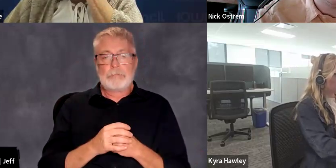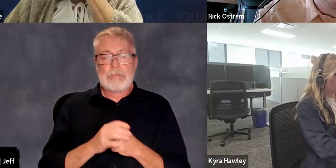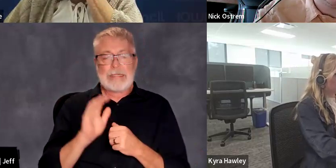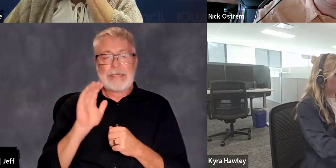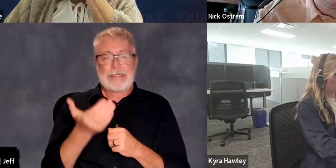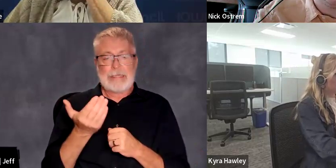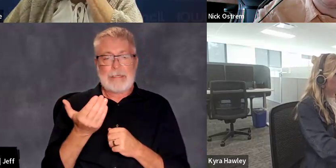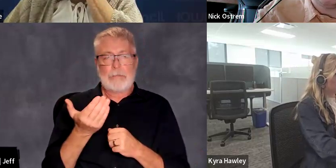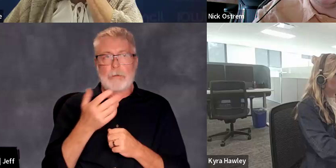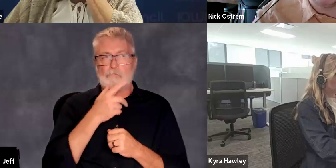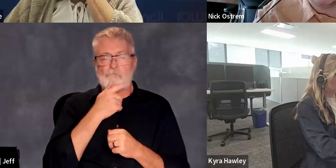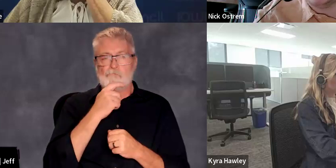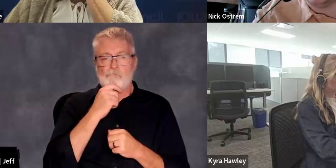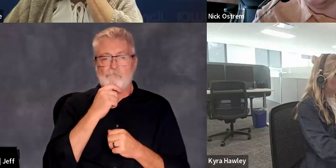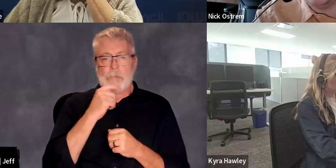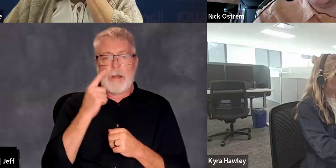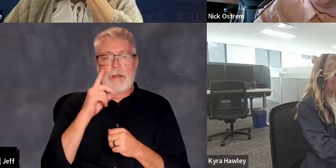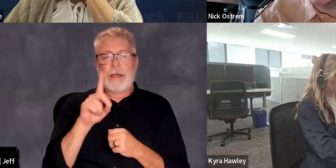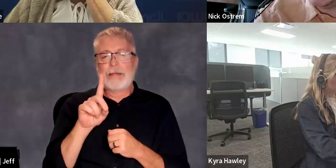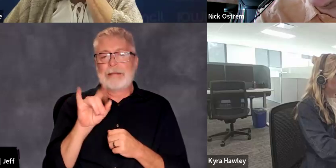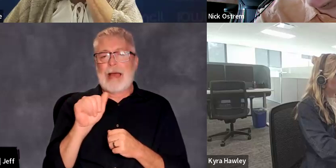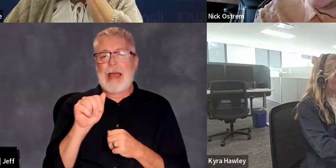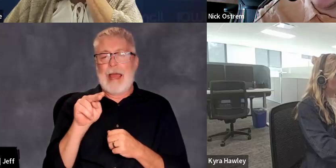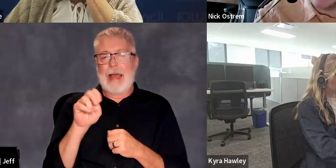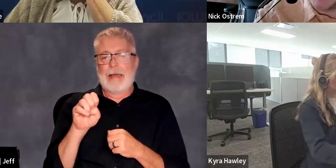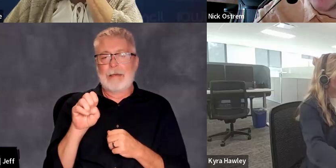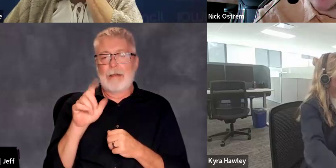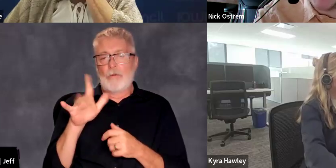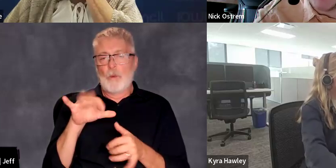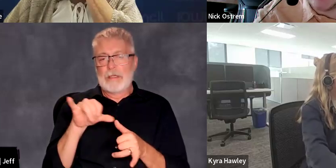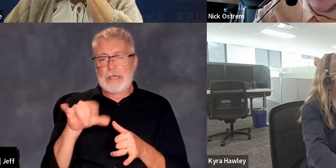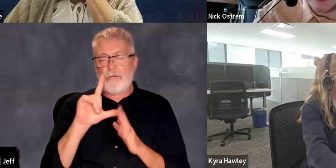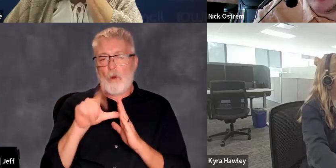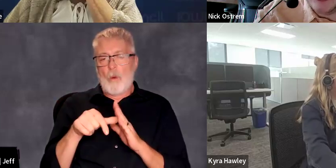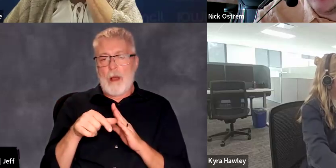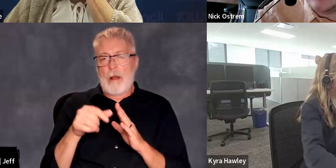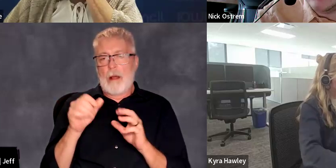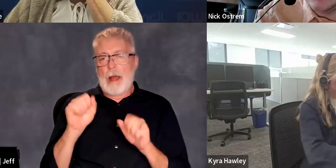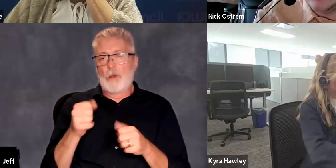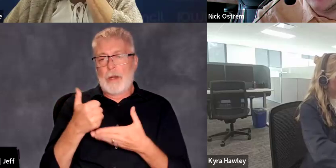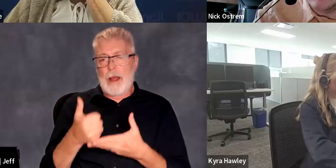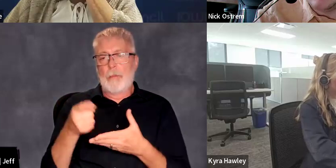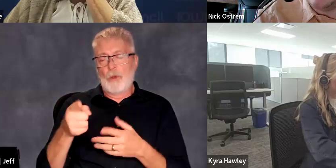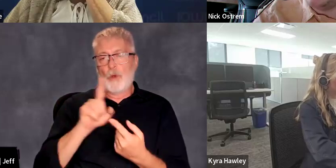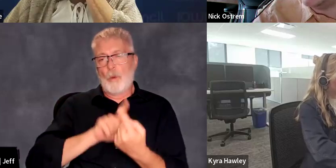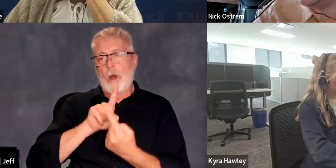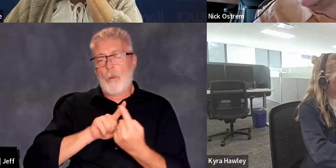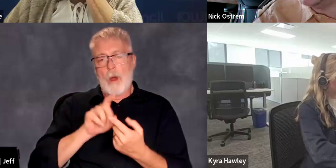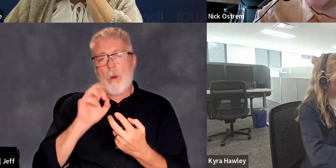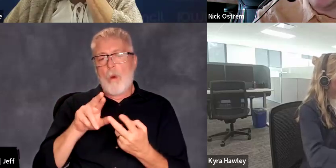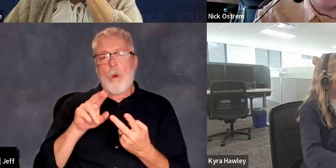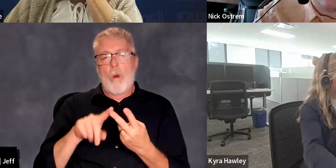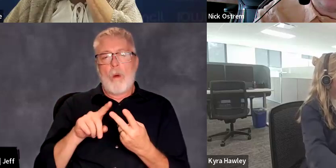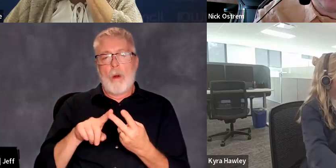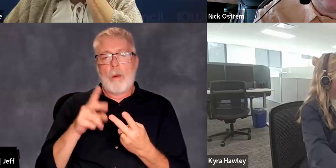sounds like, Diane, if you wanted to stay a little bit, I could potentially help you, or